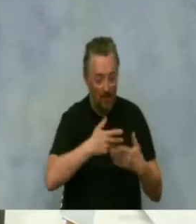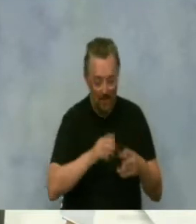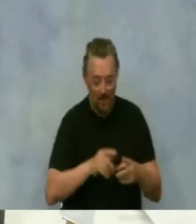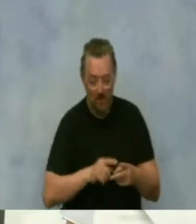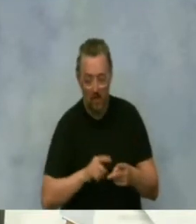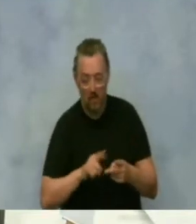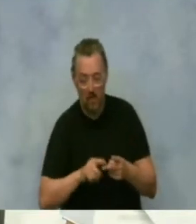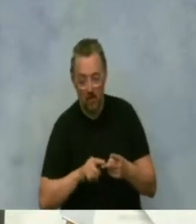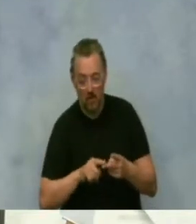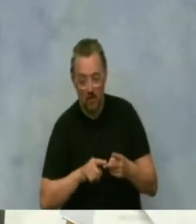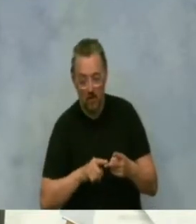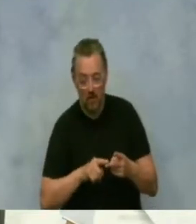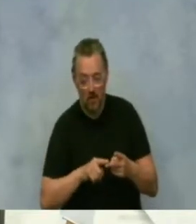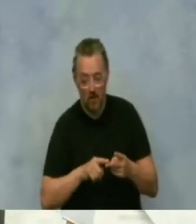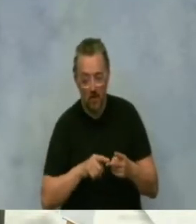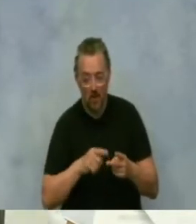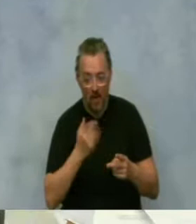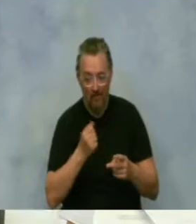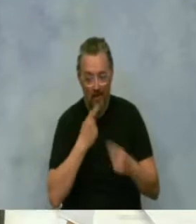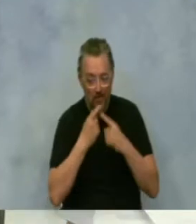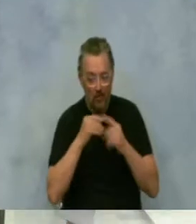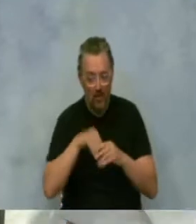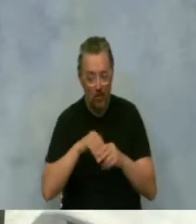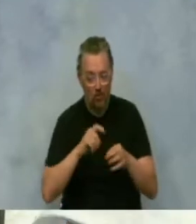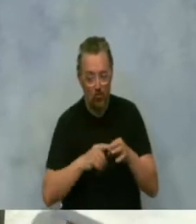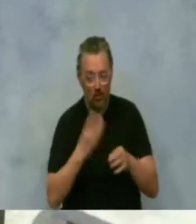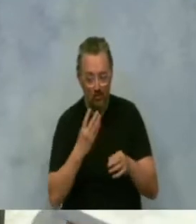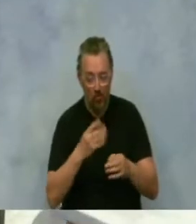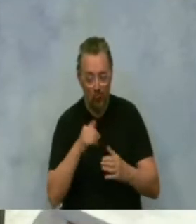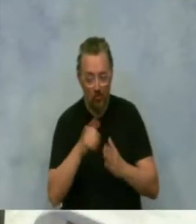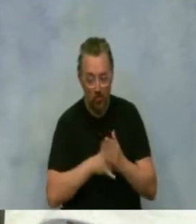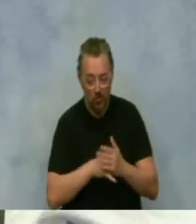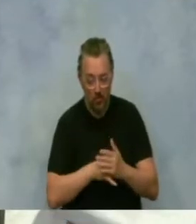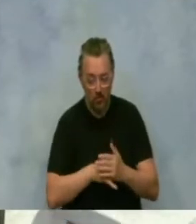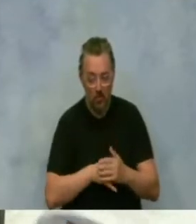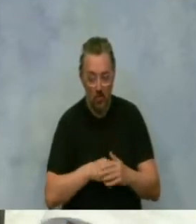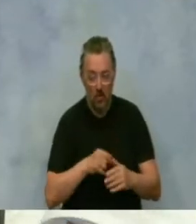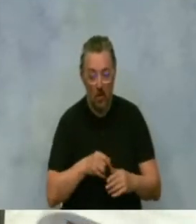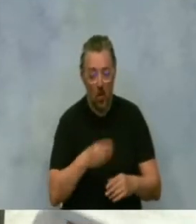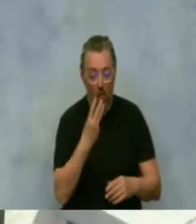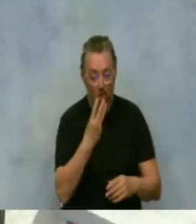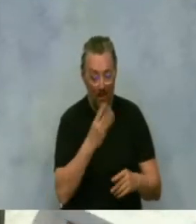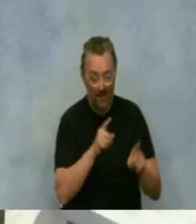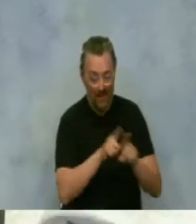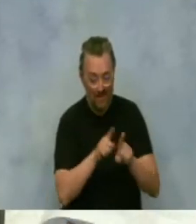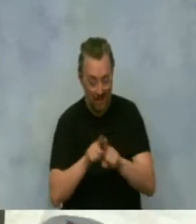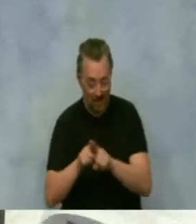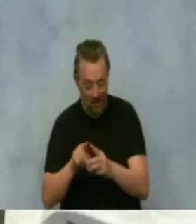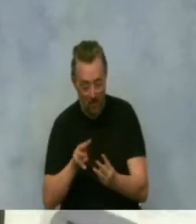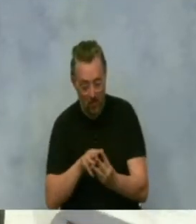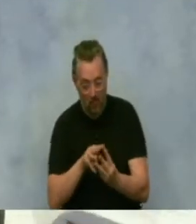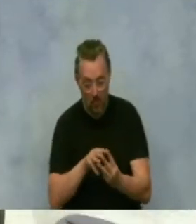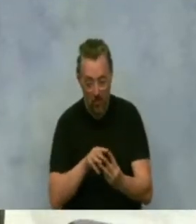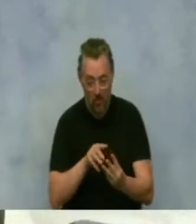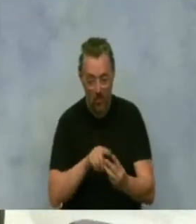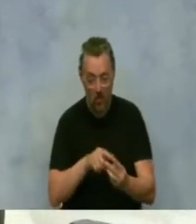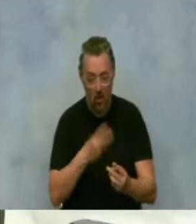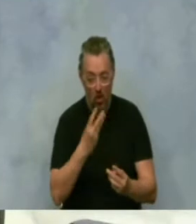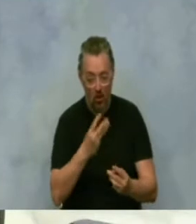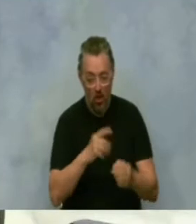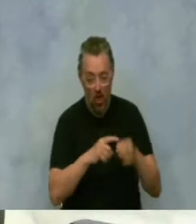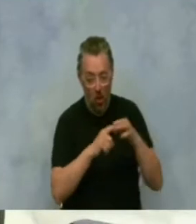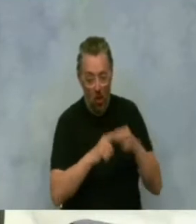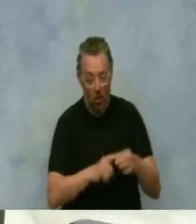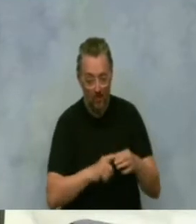on when we were talking about the Q4 report. In terms of the 3 figures that remain the same, the 3 qualitative indicators which remain the